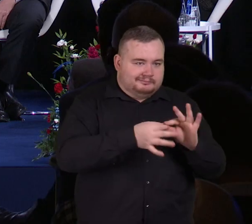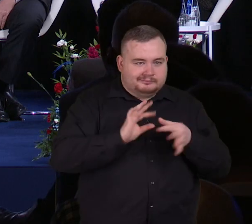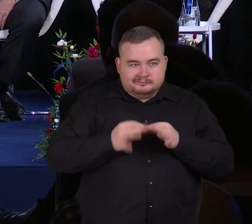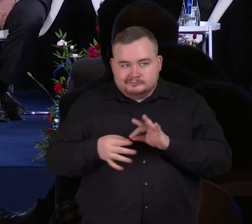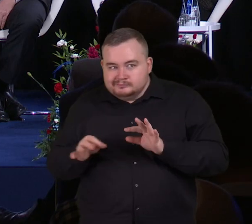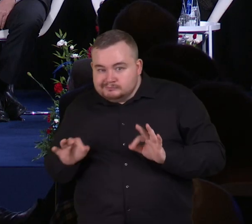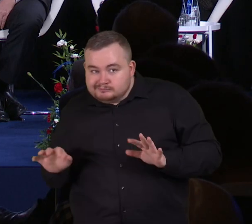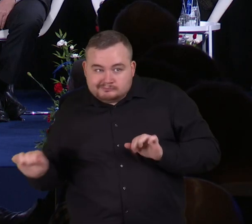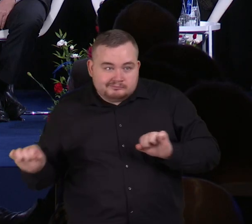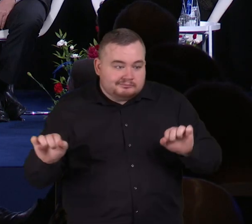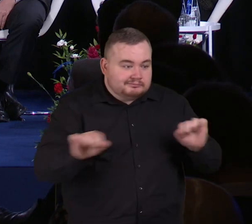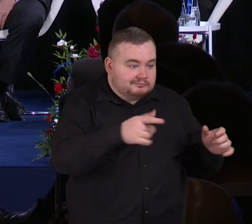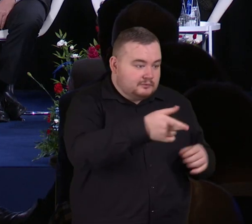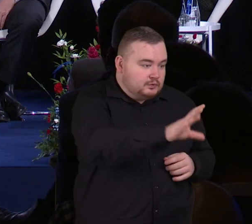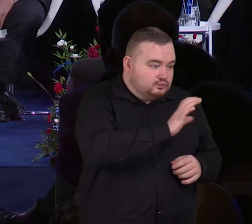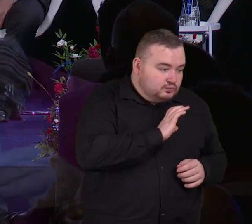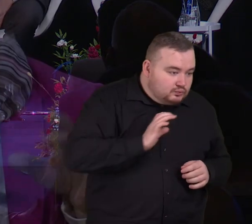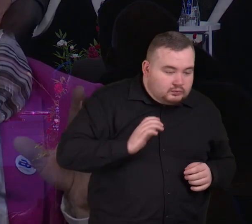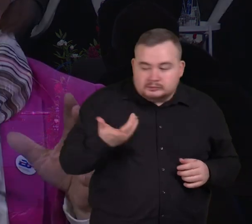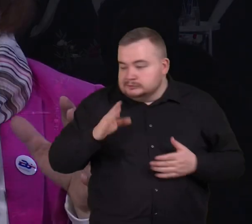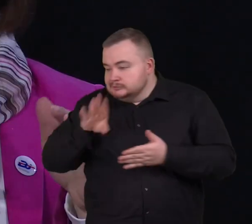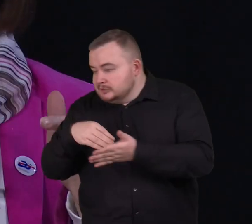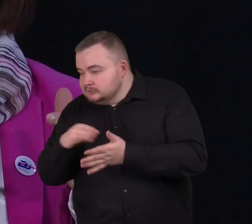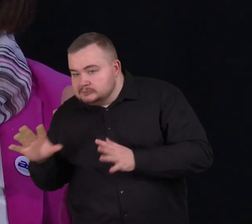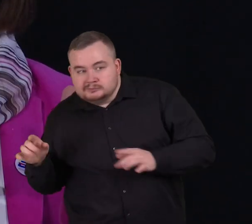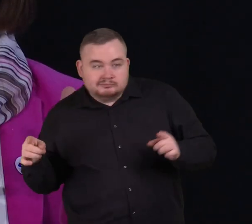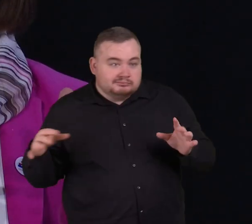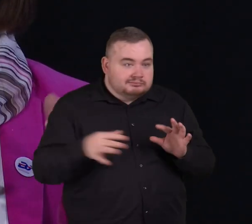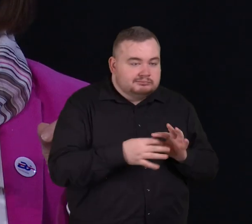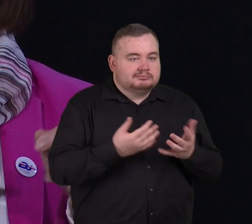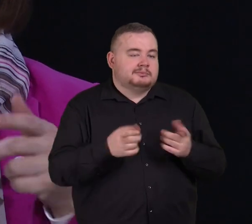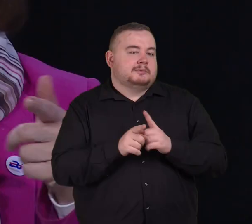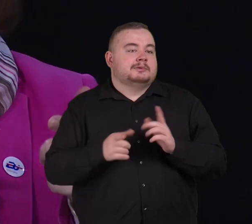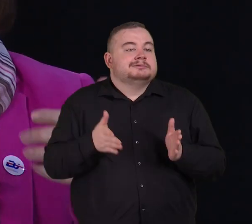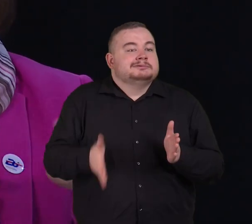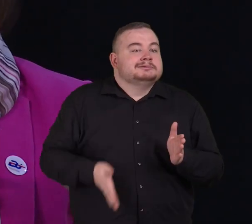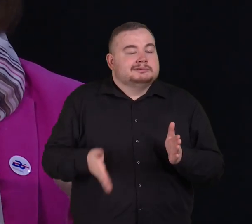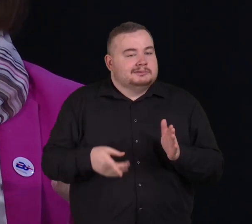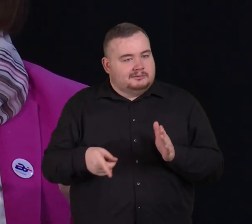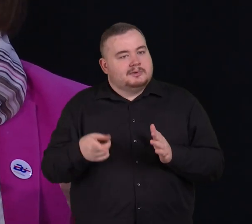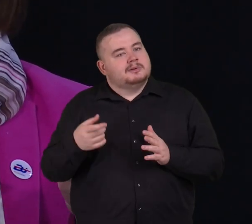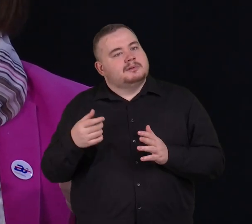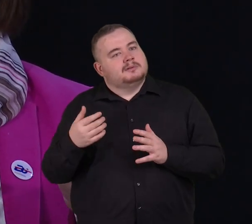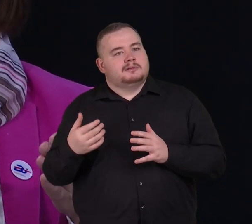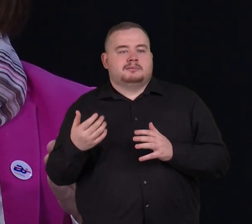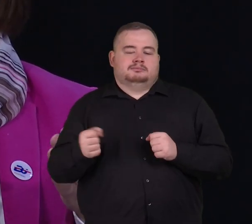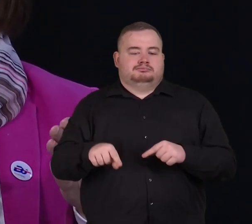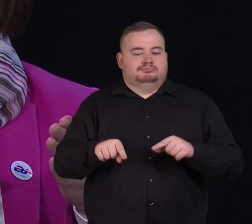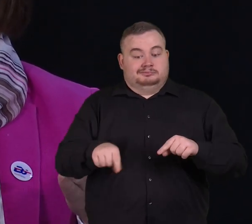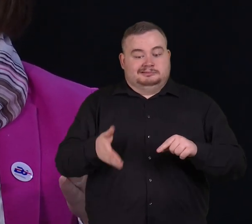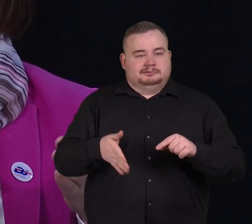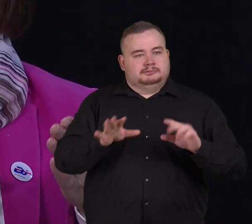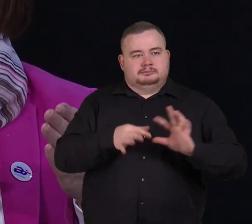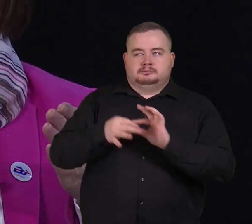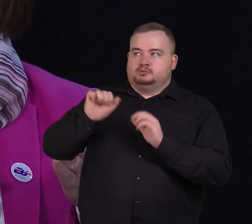the national level. Also, when we, in the 1st edition, for example,